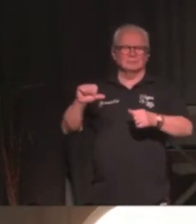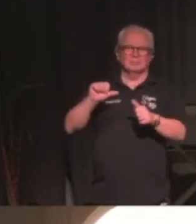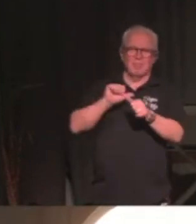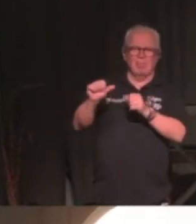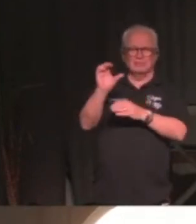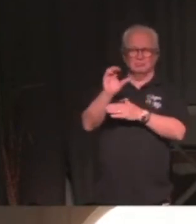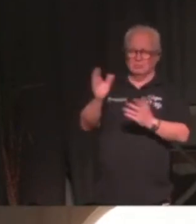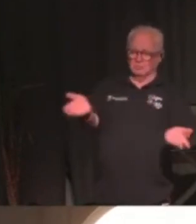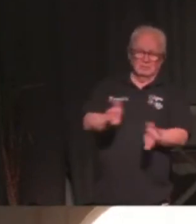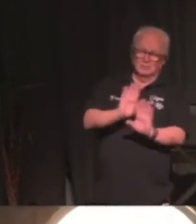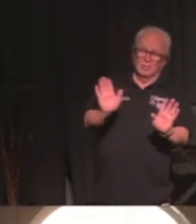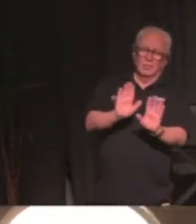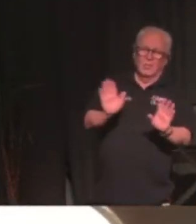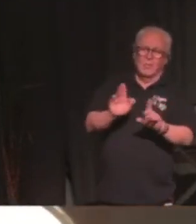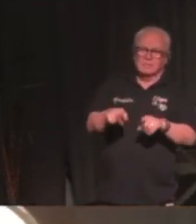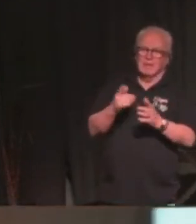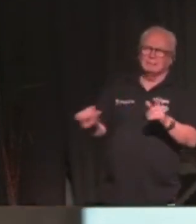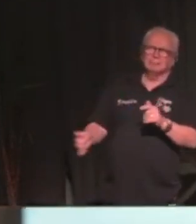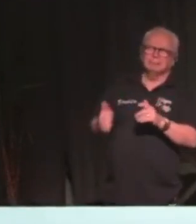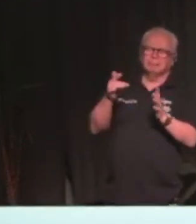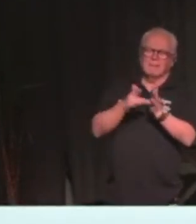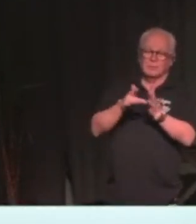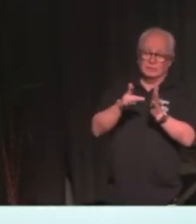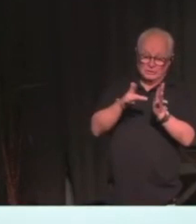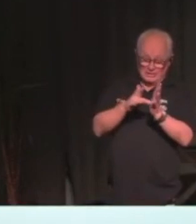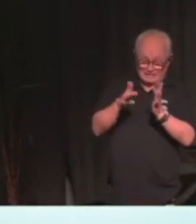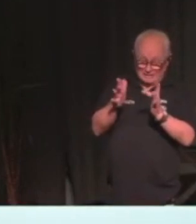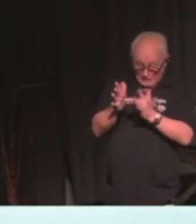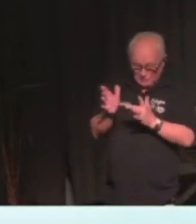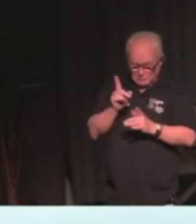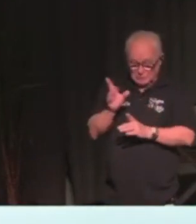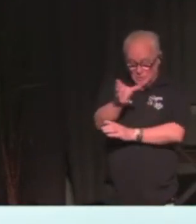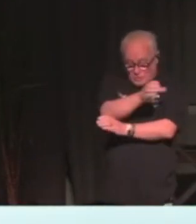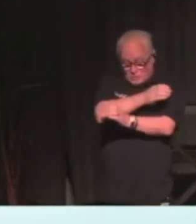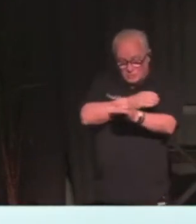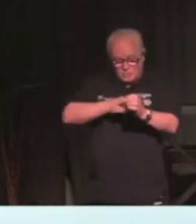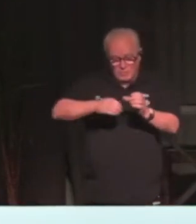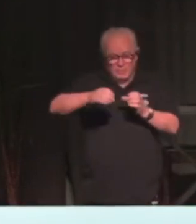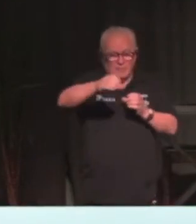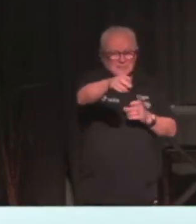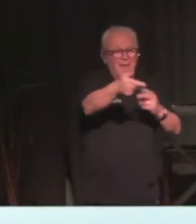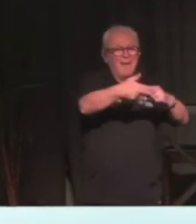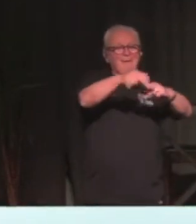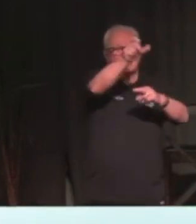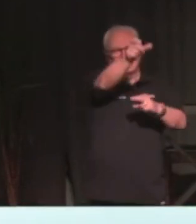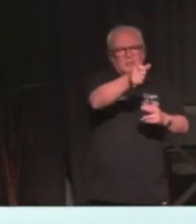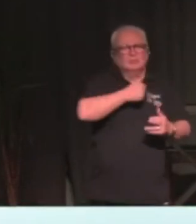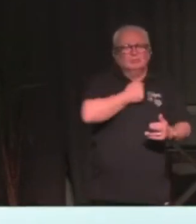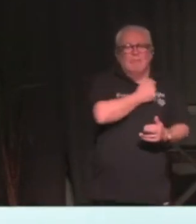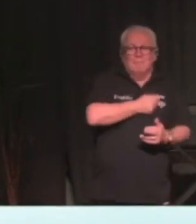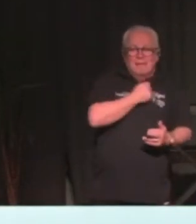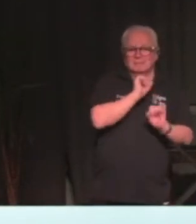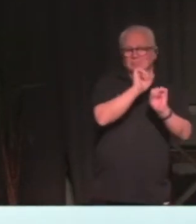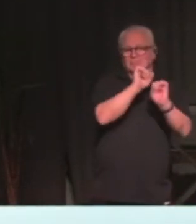Amen? That's so important. And so Jesus stands in the place of all those who would repent of sin.